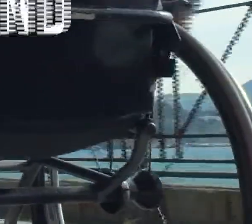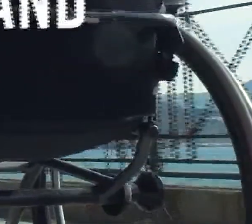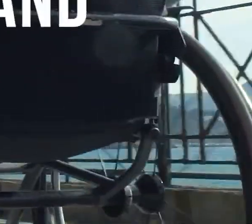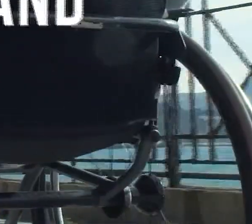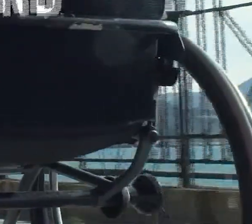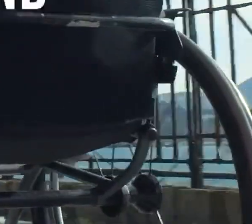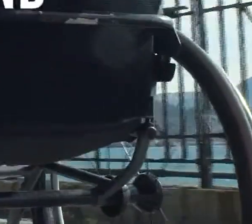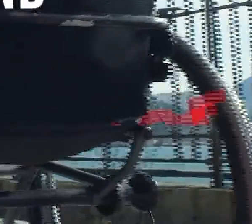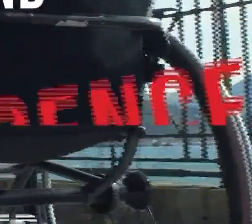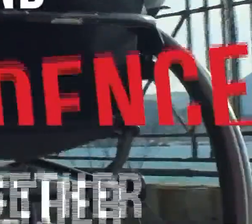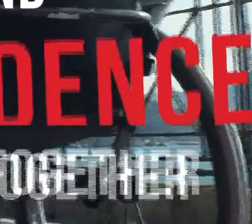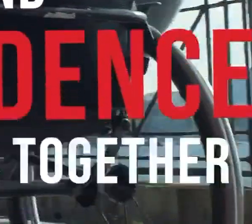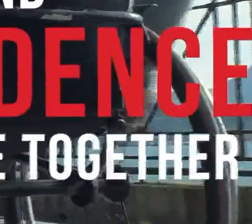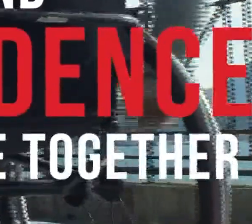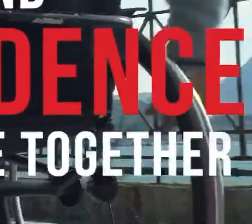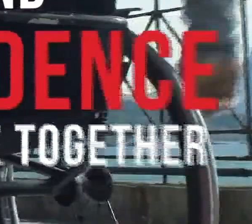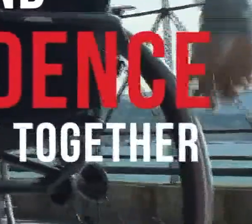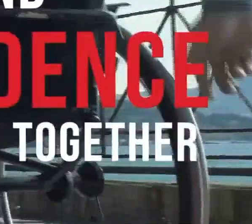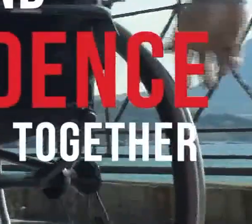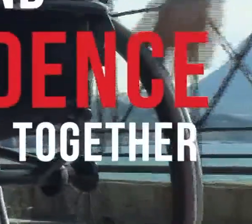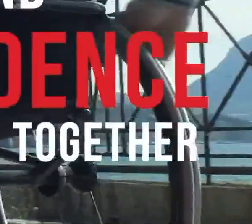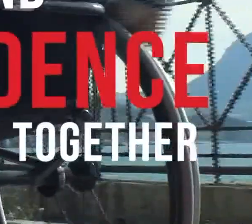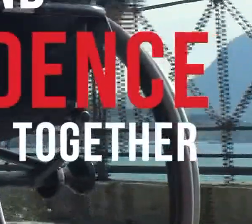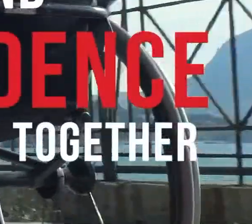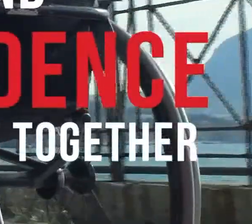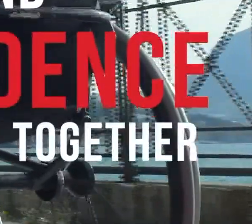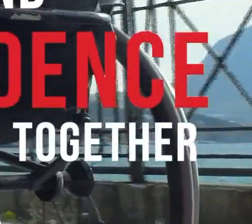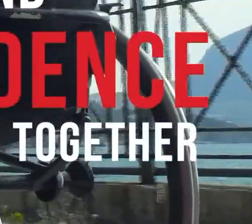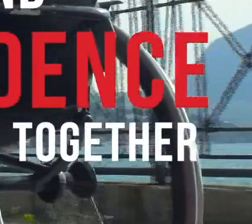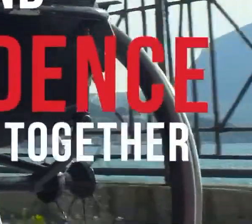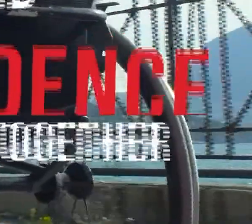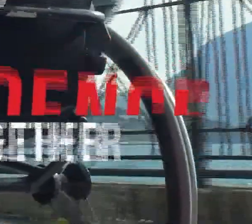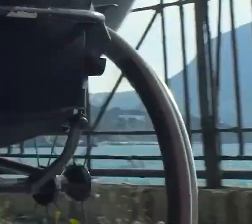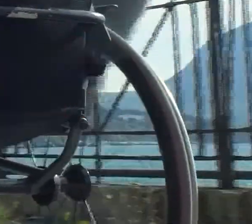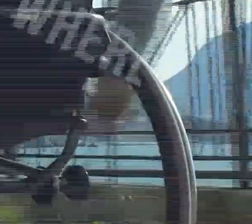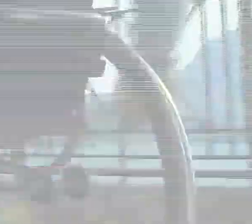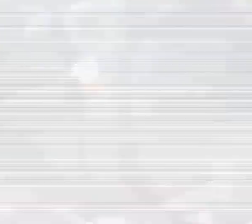where innovation and independence come together.